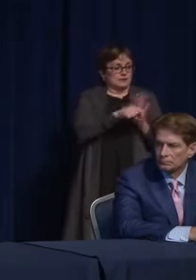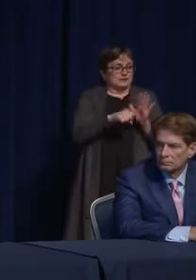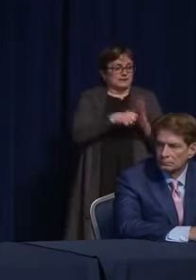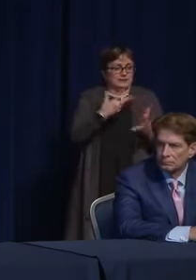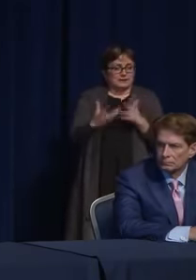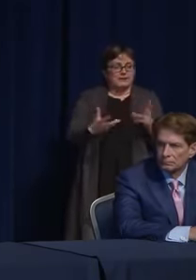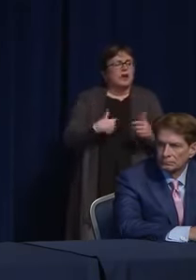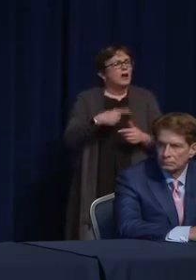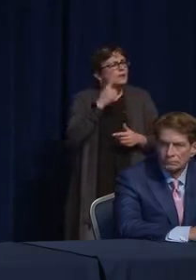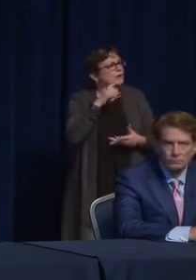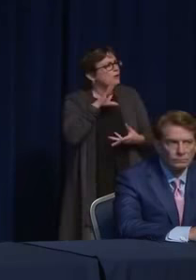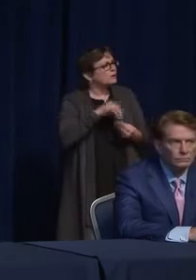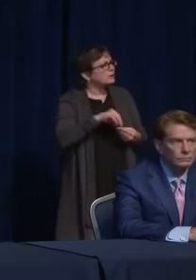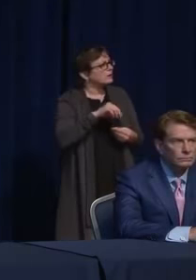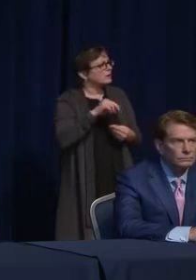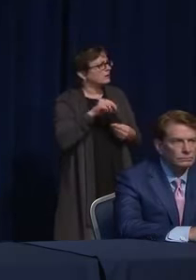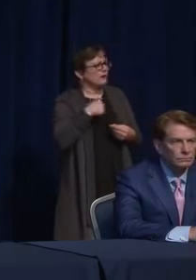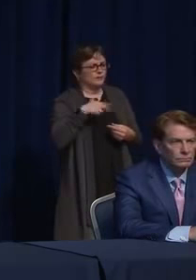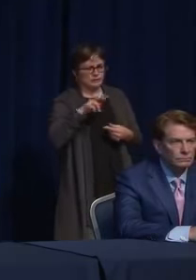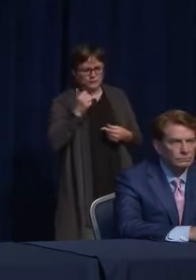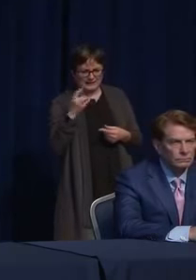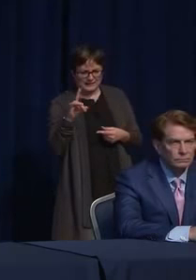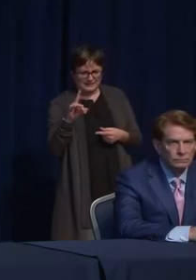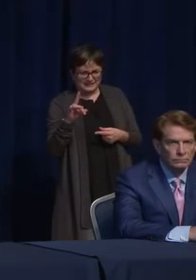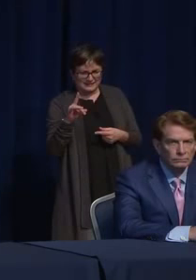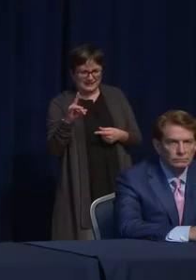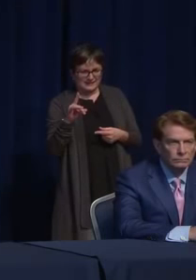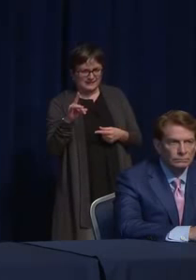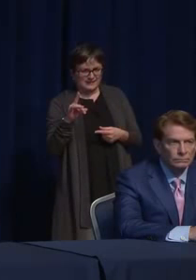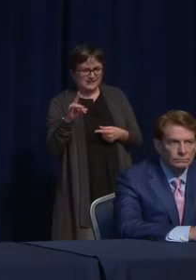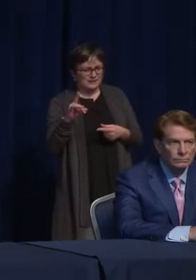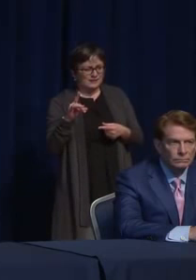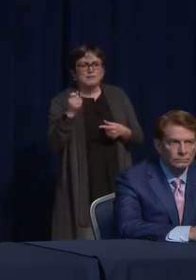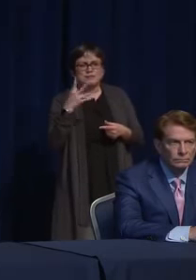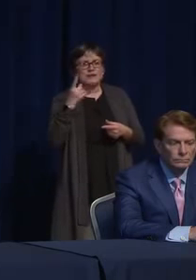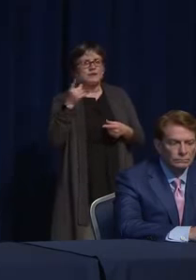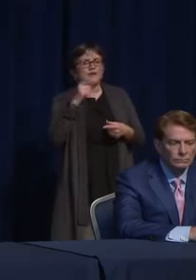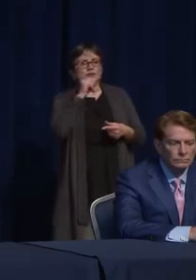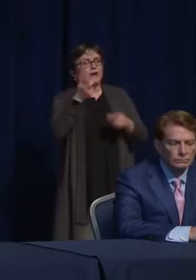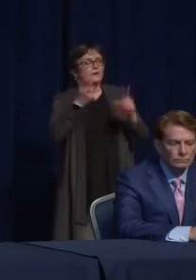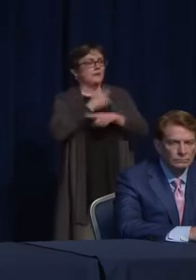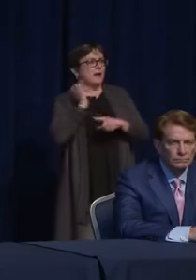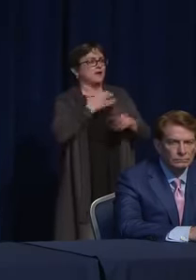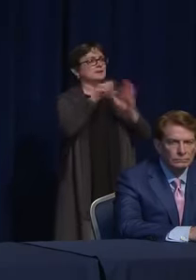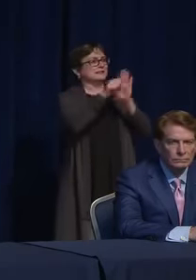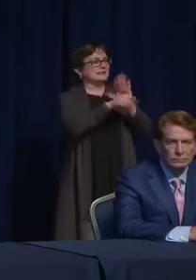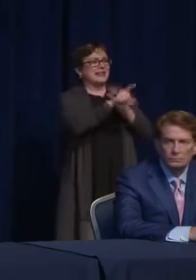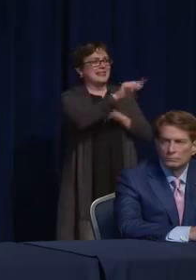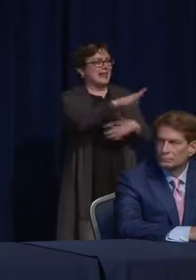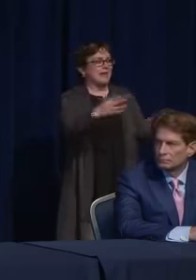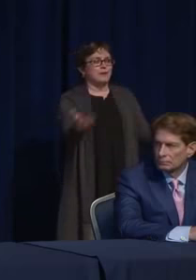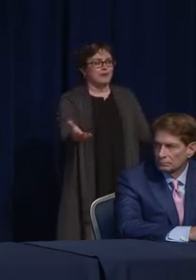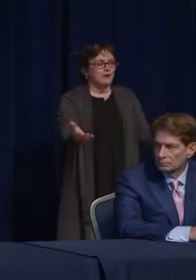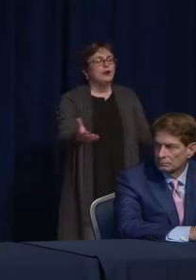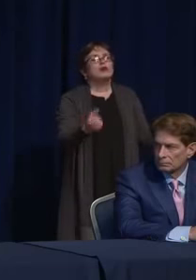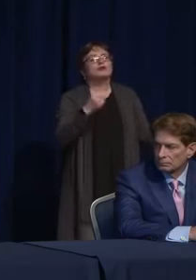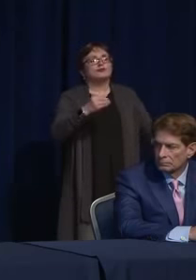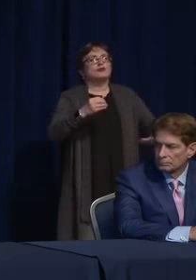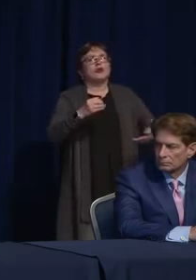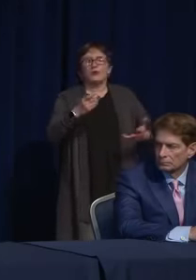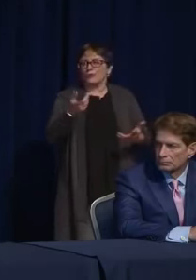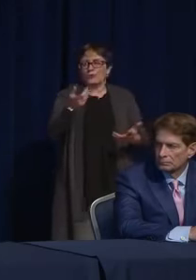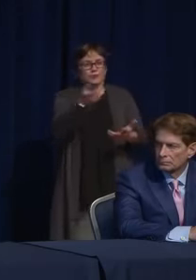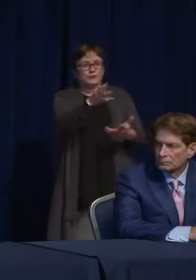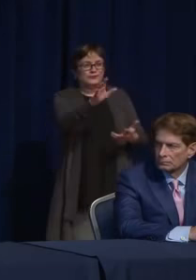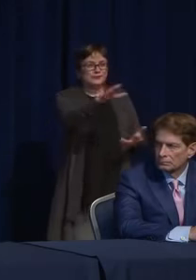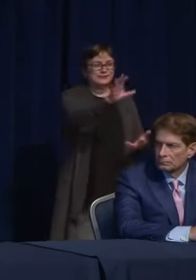positives, are outside the Department of Health. So that's something not really to your question, but that's something I want to repeat. Second gap we have, there's